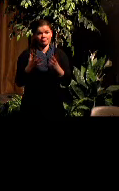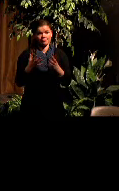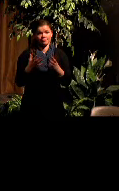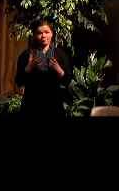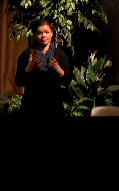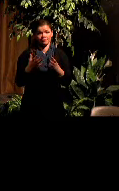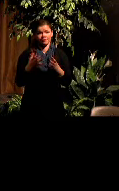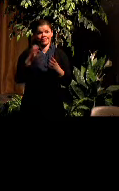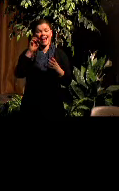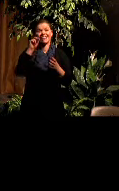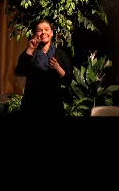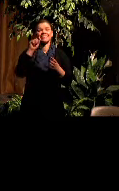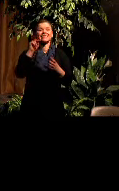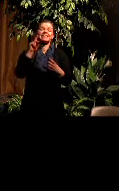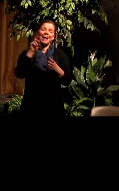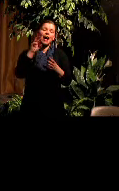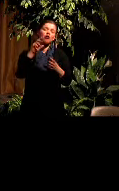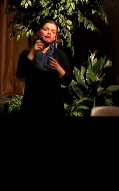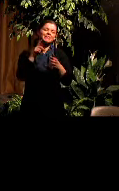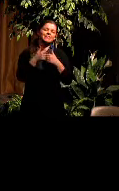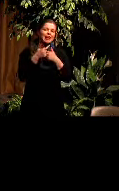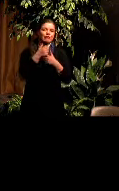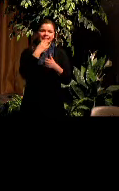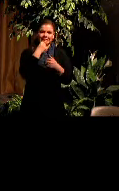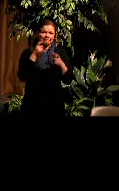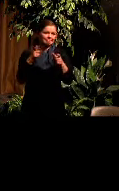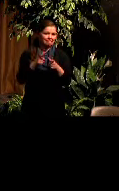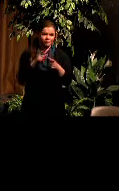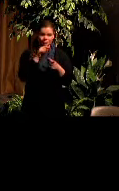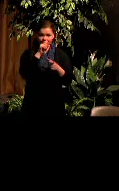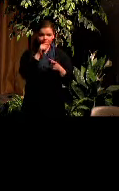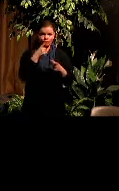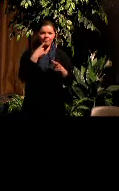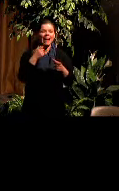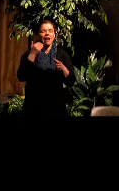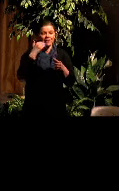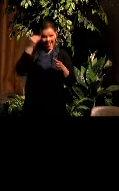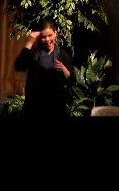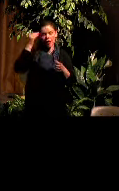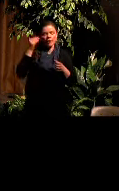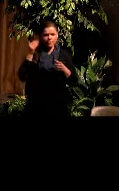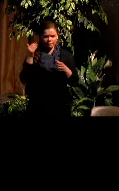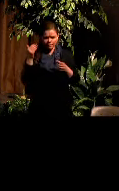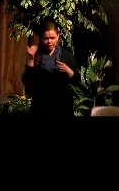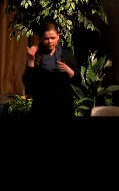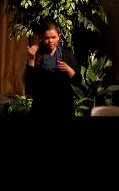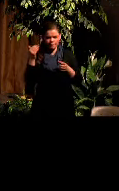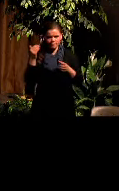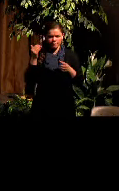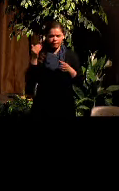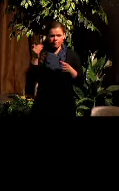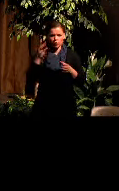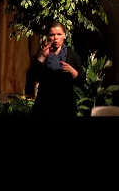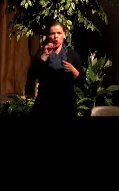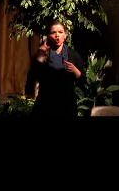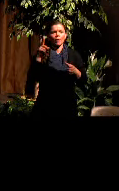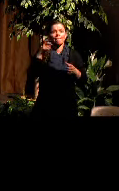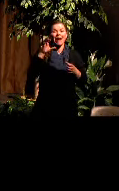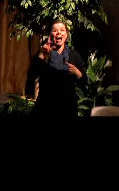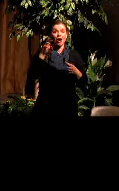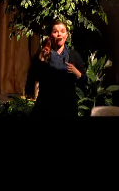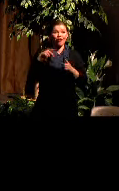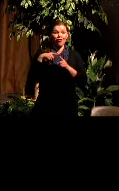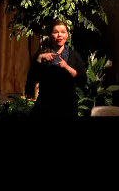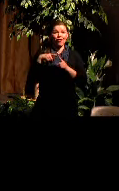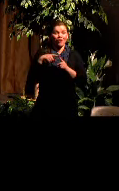red-headed woodpecker down in North Carolina. Red cockaded woodpecker, yeah. Red cockaded woodpecker. Fort Bragg, North Carolina, is